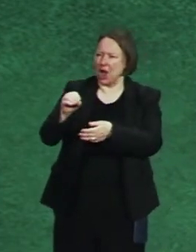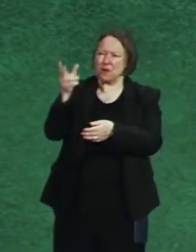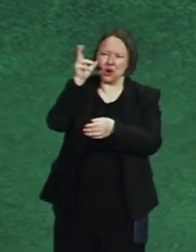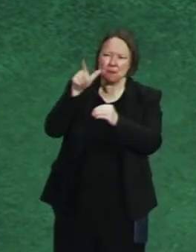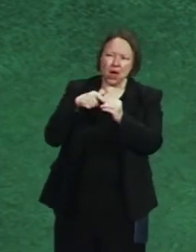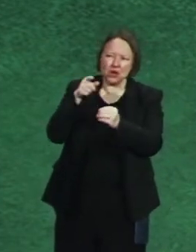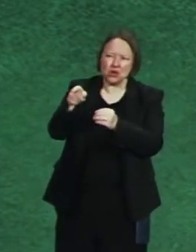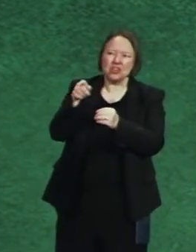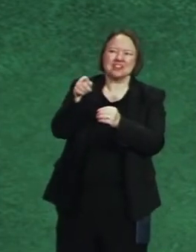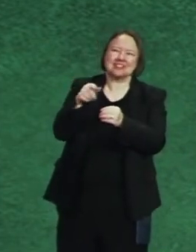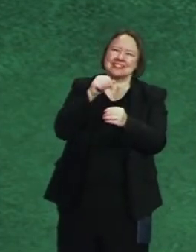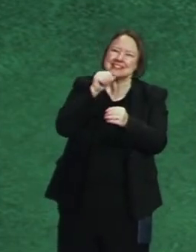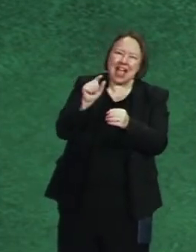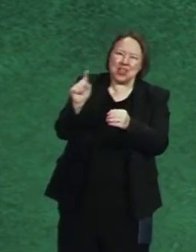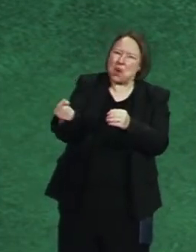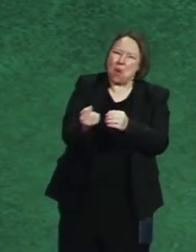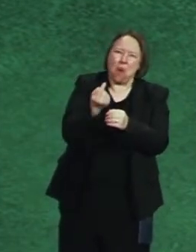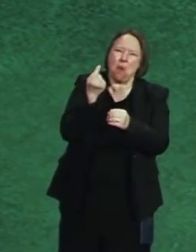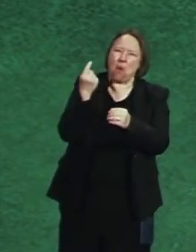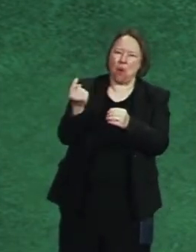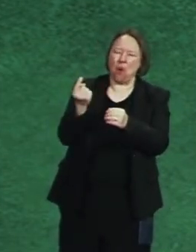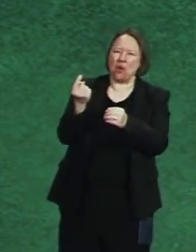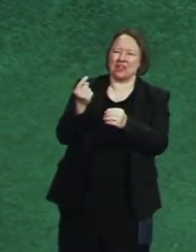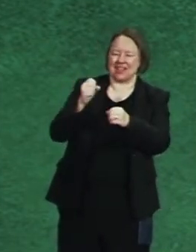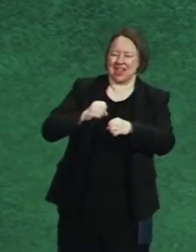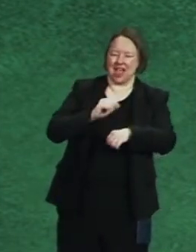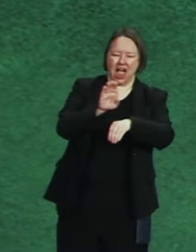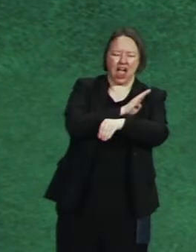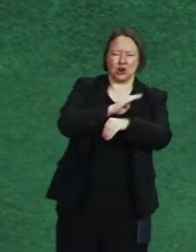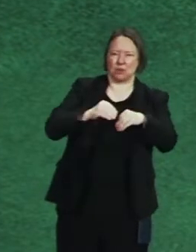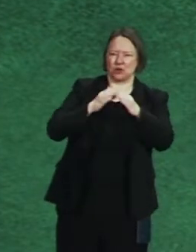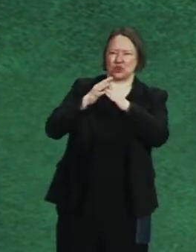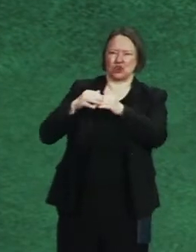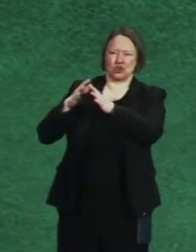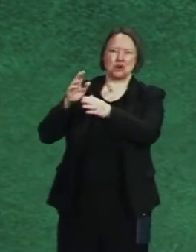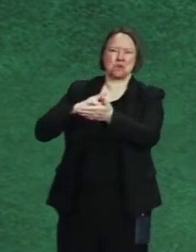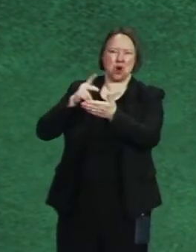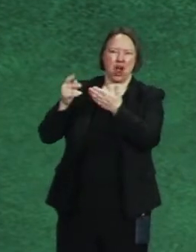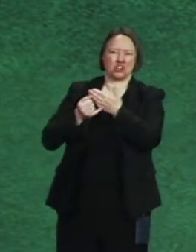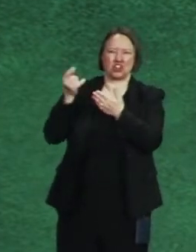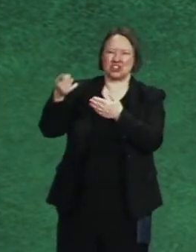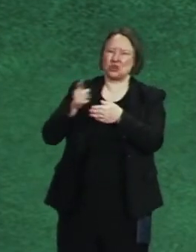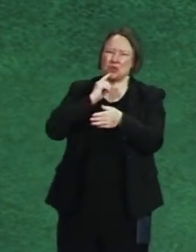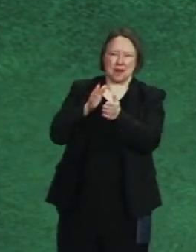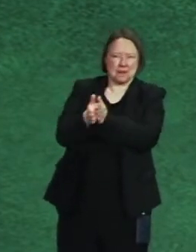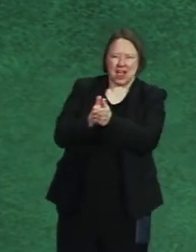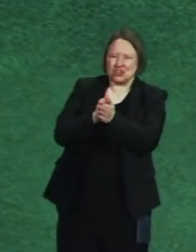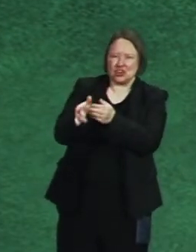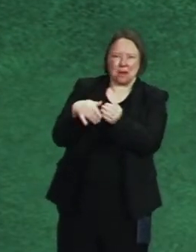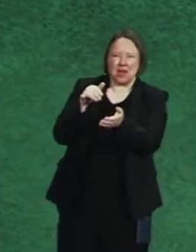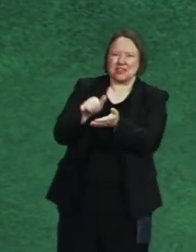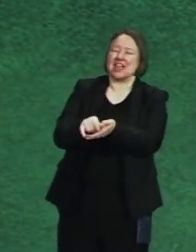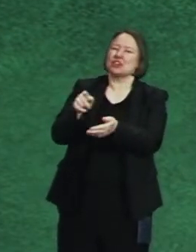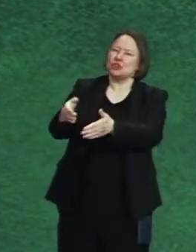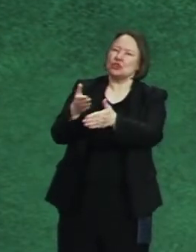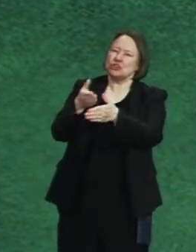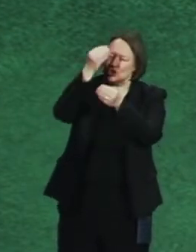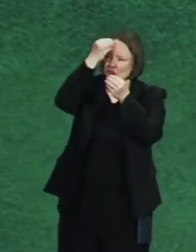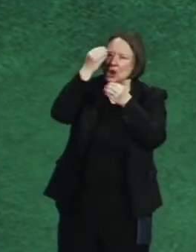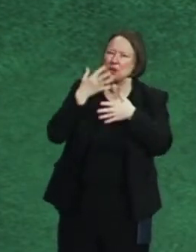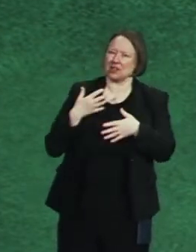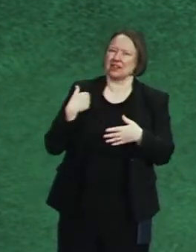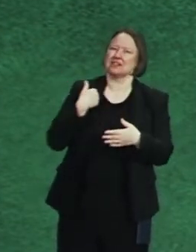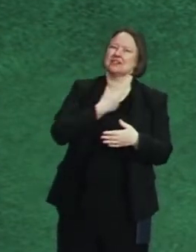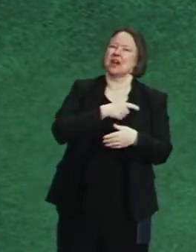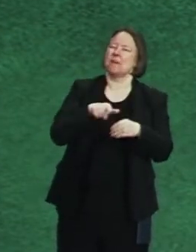about you that this isn't the only entrepreneurship and social impact project that you are passionate about. Can you share with us a little